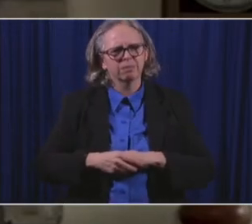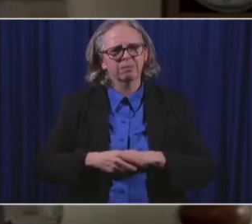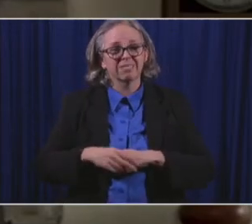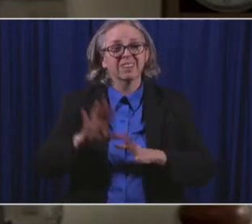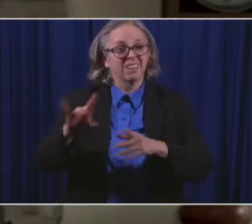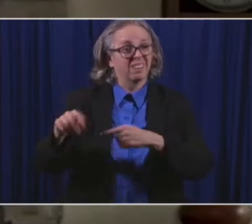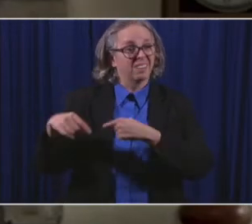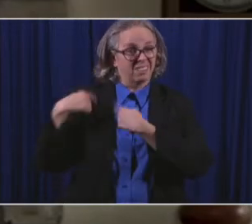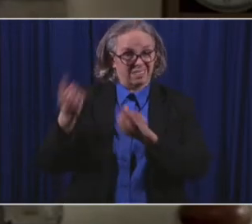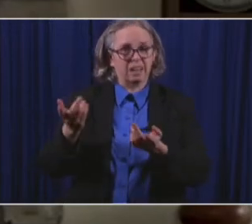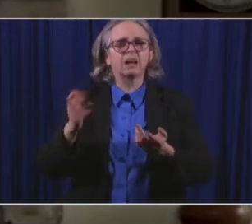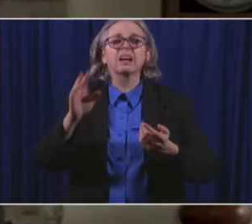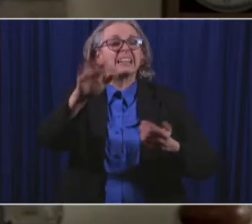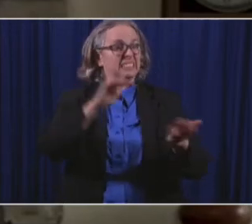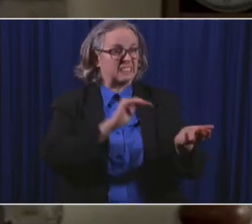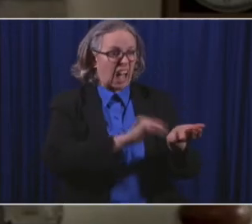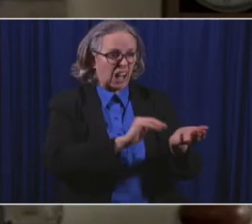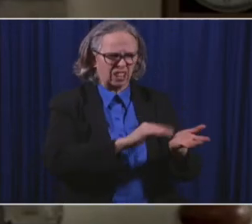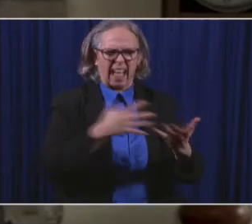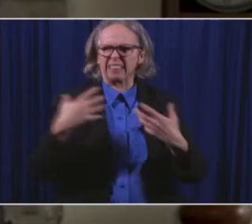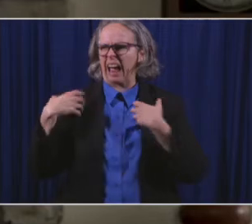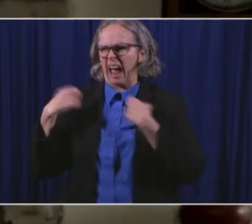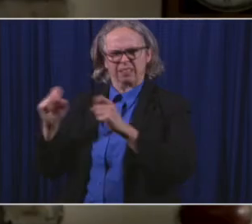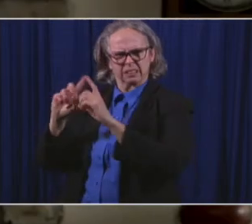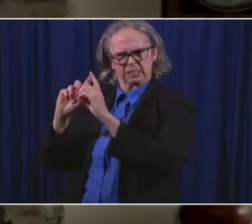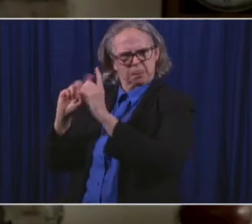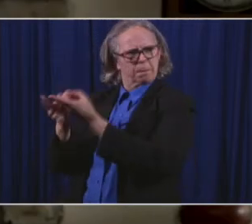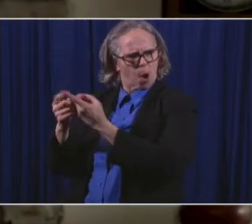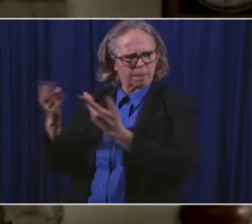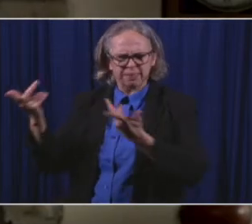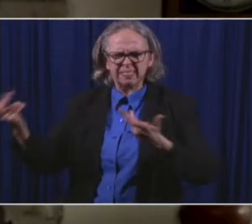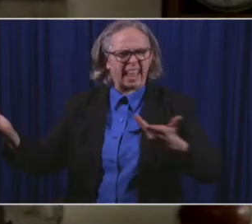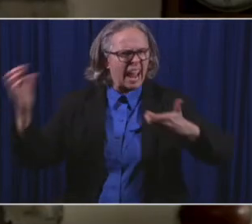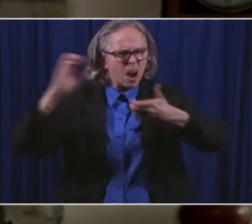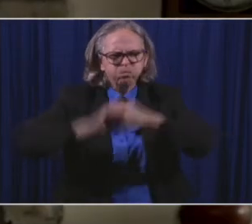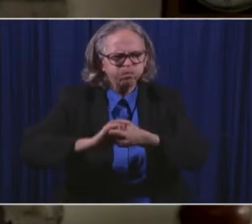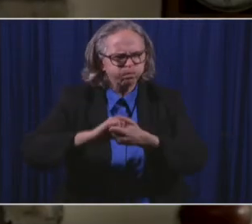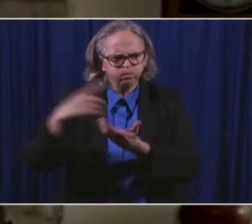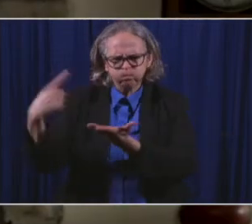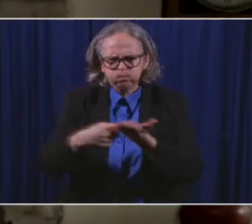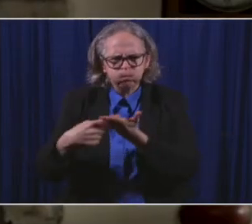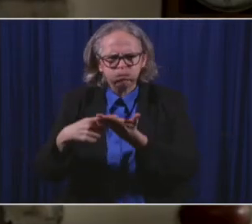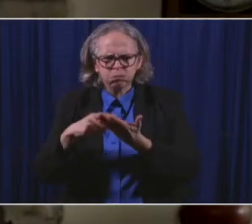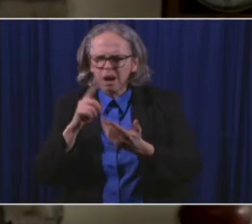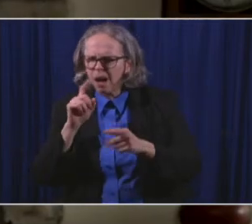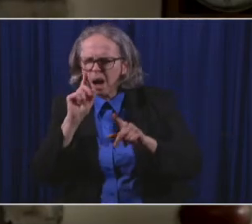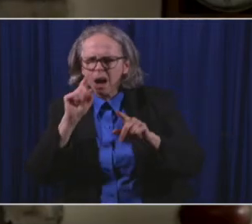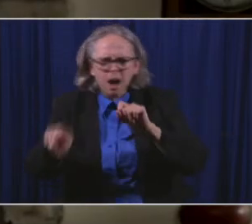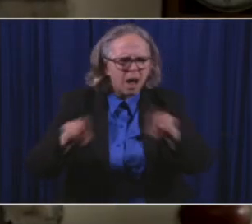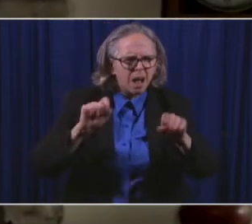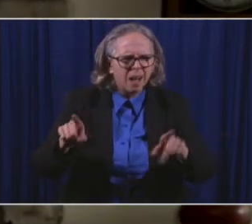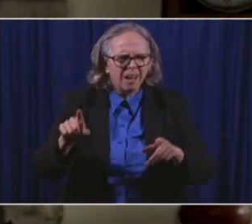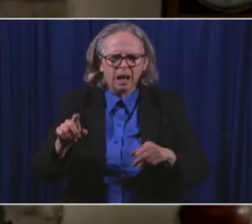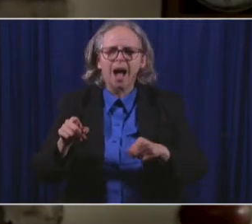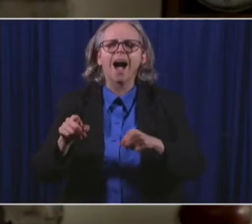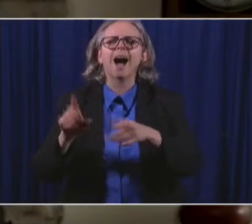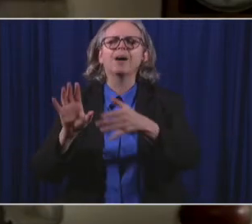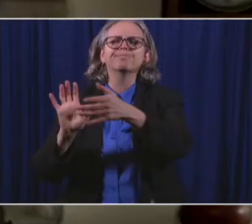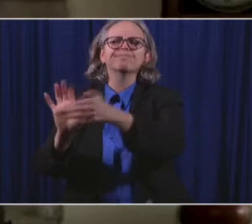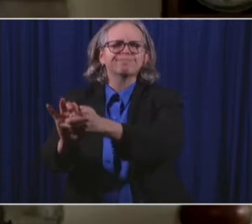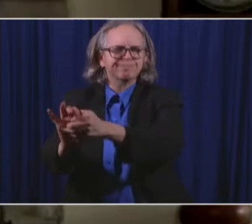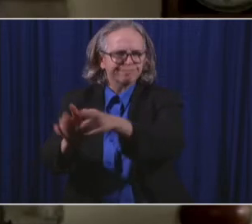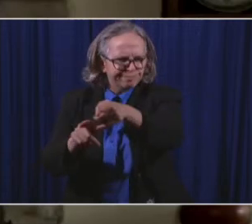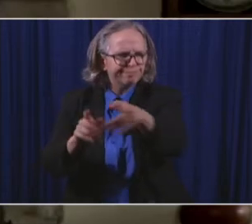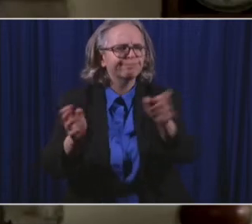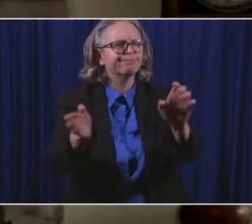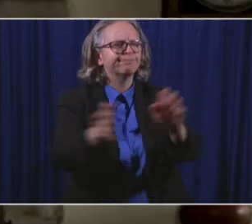with local health departments to verify links for those antigen tests. Once the links were verified, those tests were included in